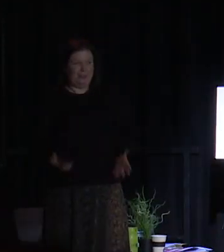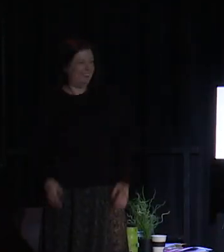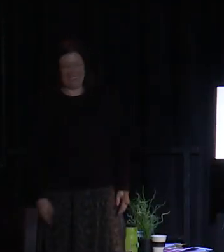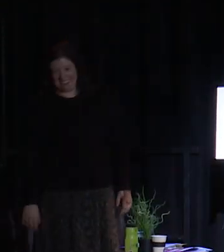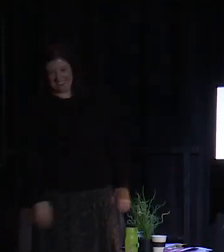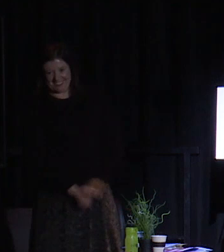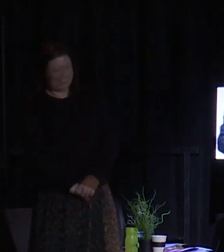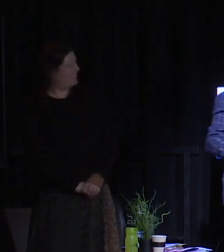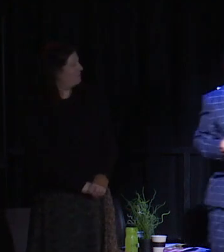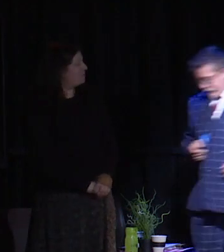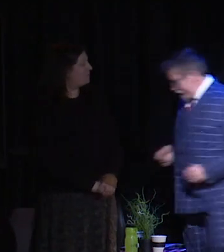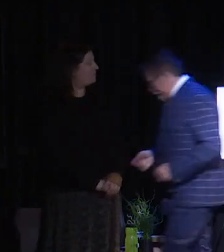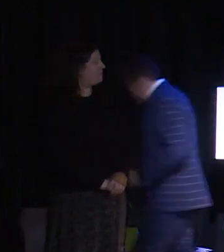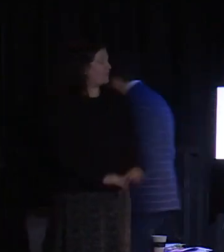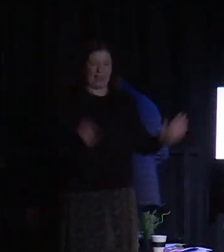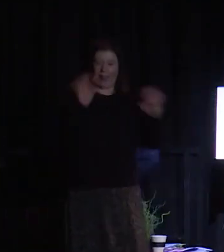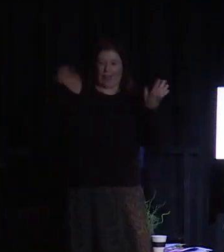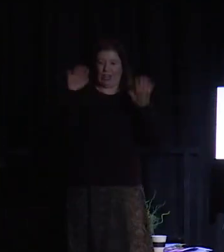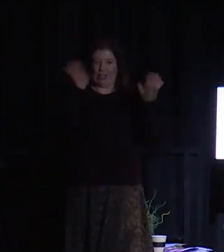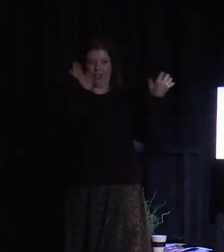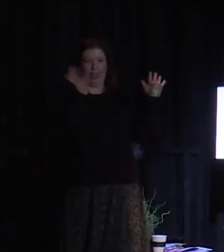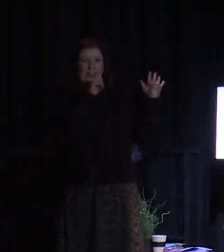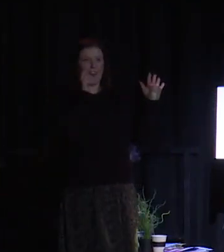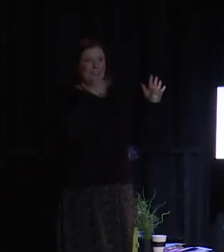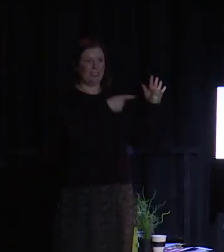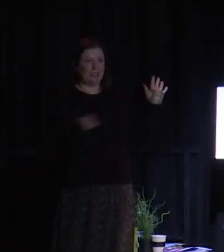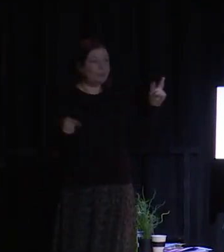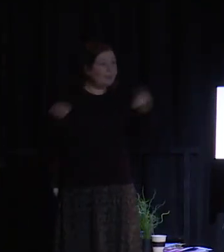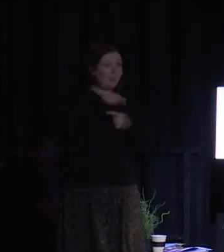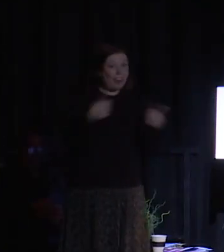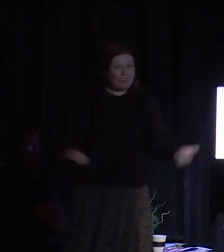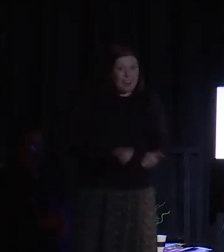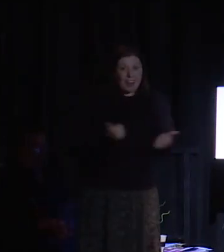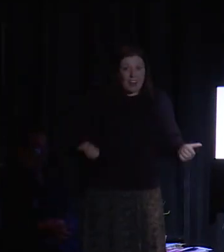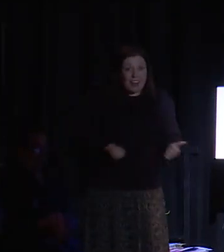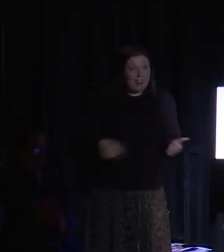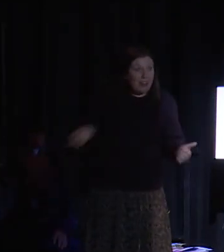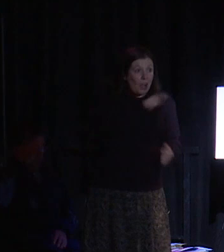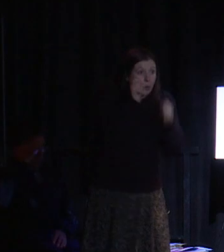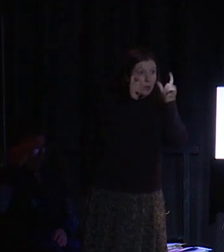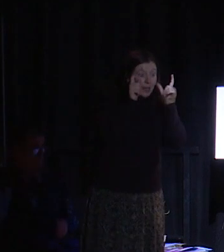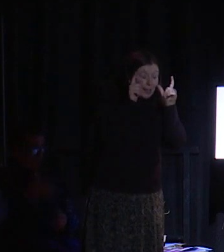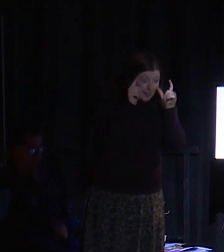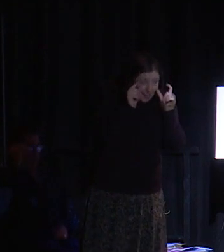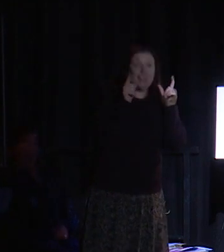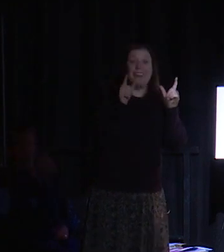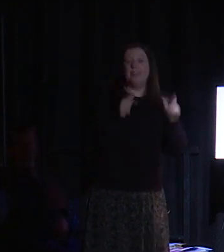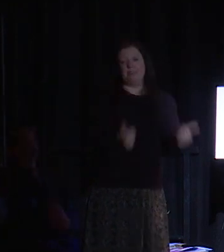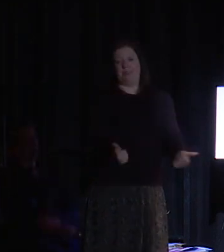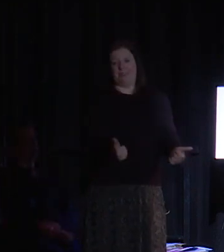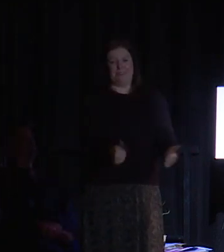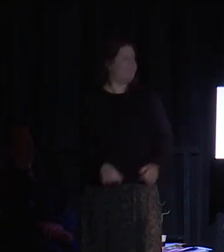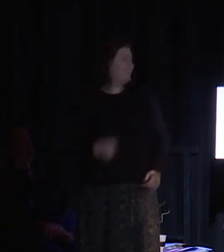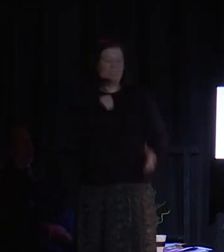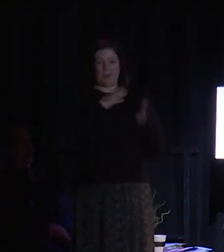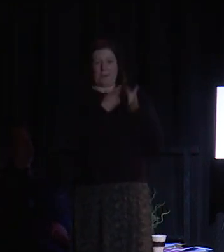That one. Yeah, lovely. Oh, there we go. Hello. Nice to see you all. How's everyone doing? Is everyone awake? Good. Okay,